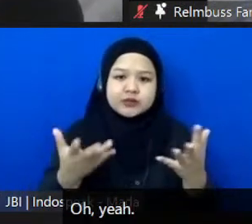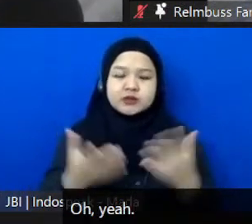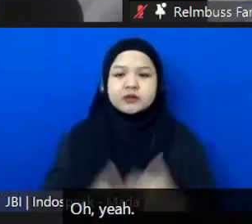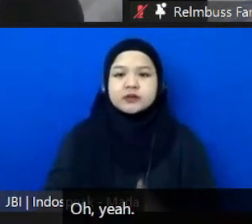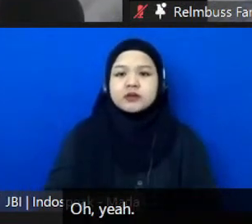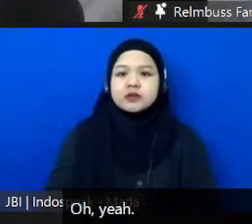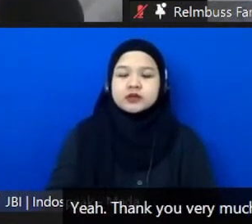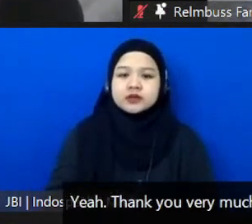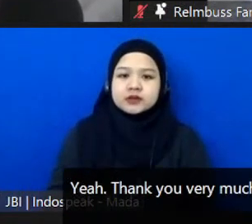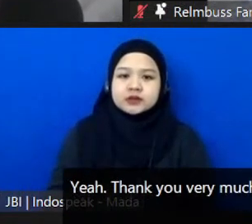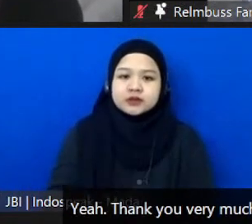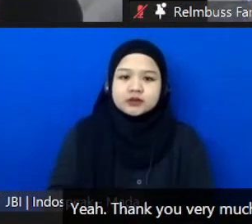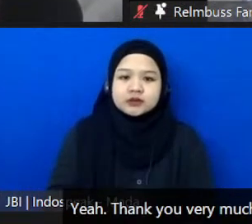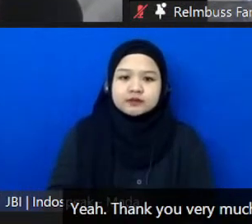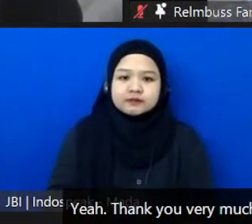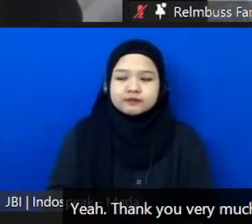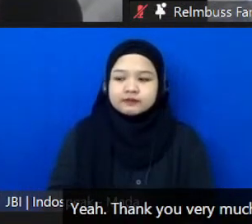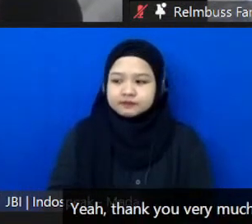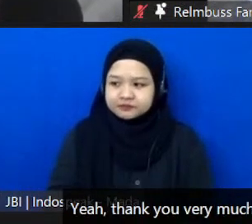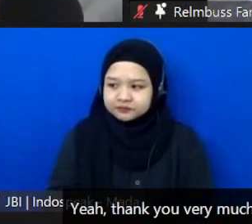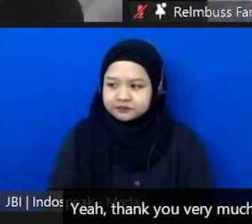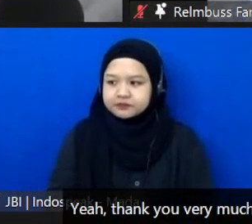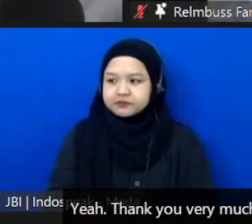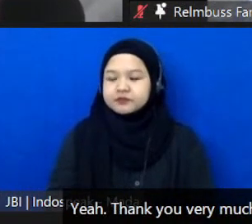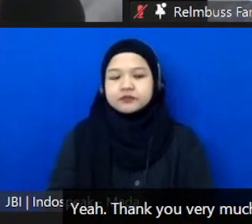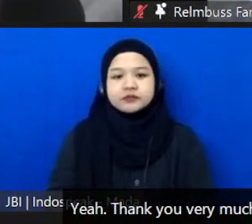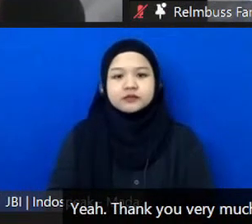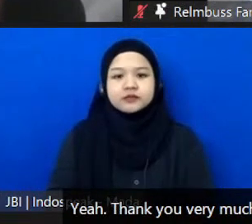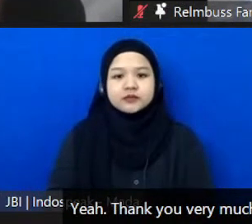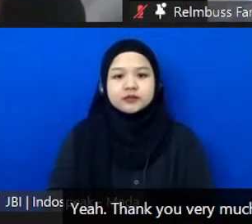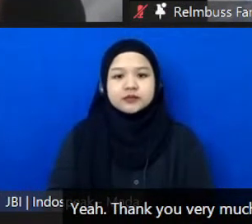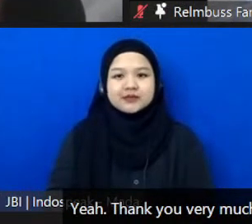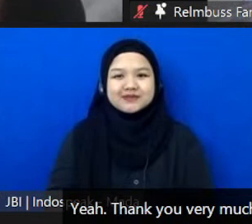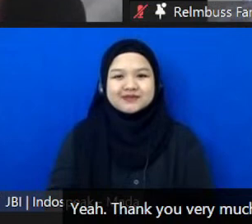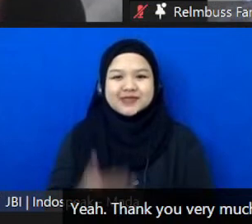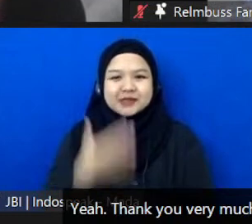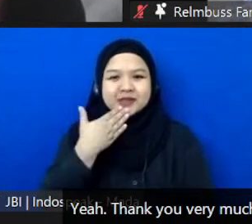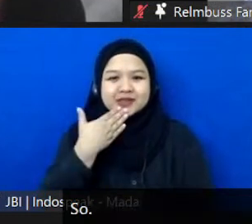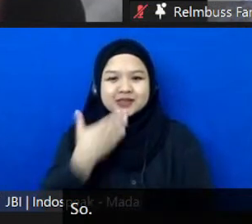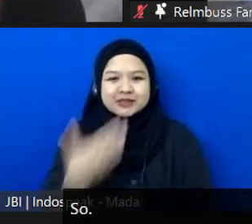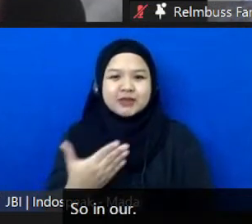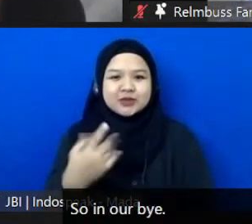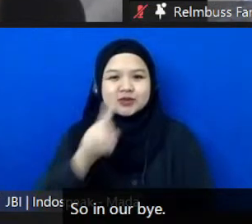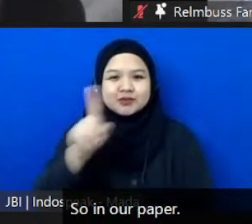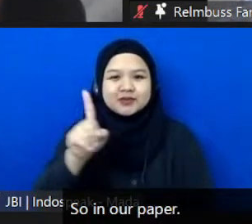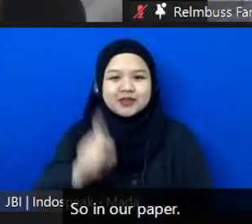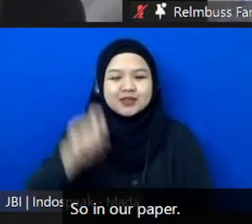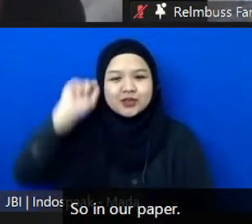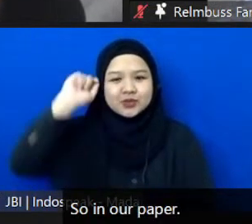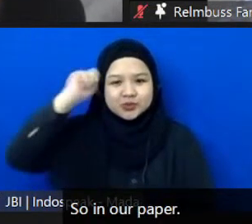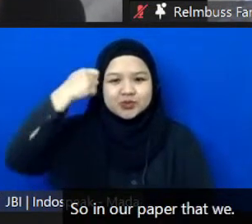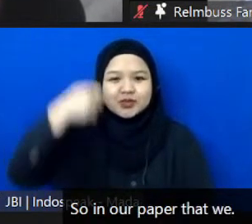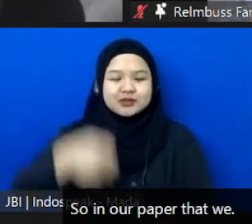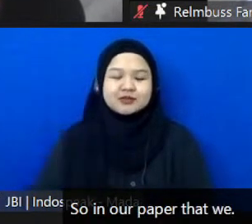Thank you very much for these difficult questions. So in our paper that